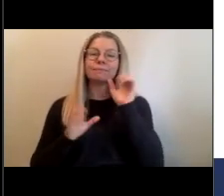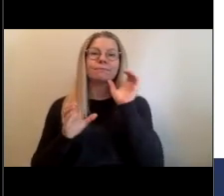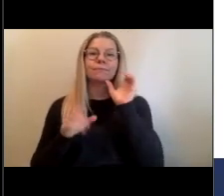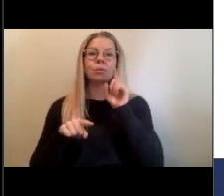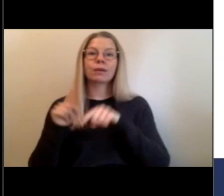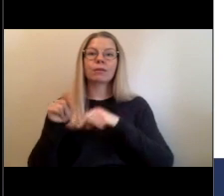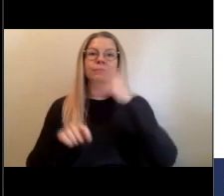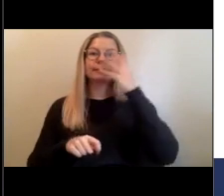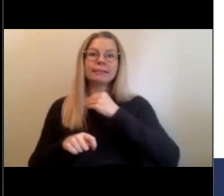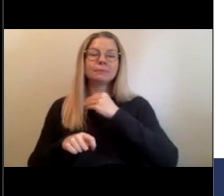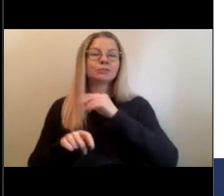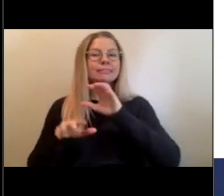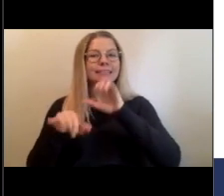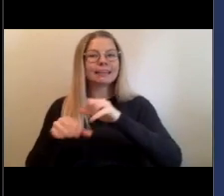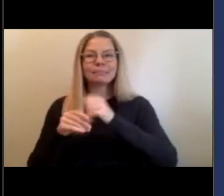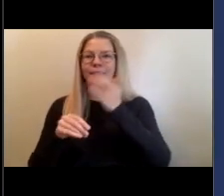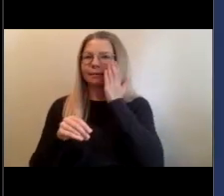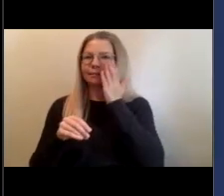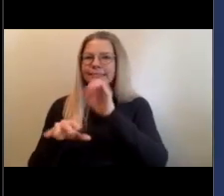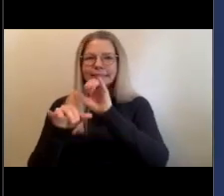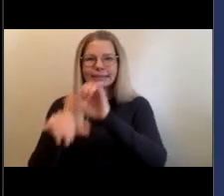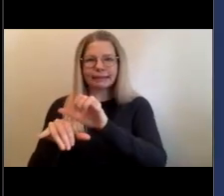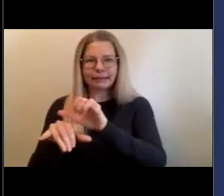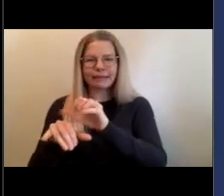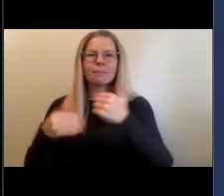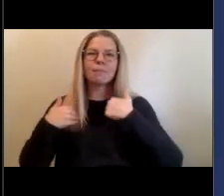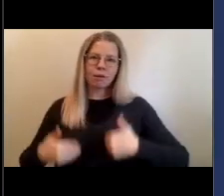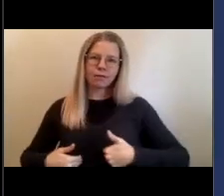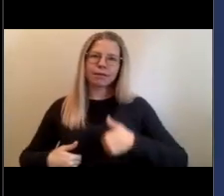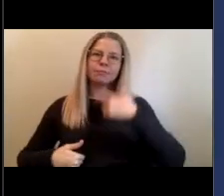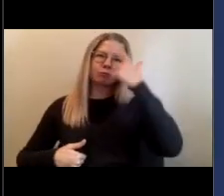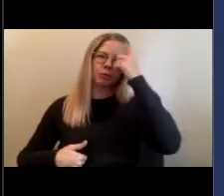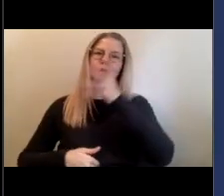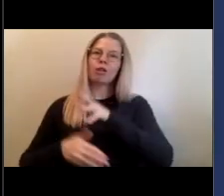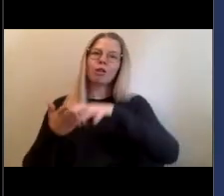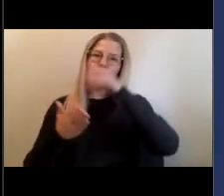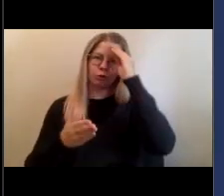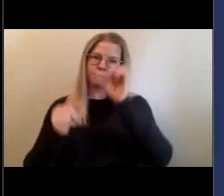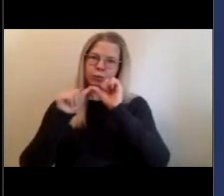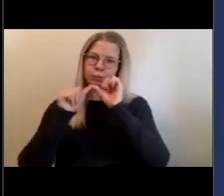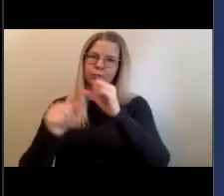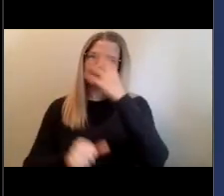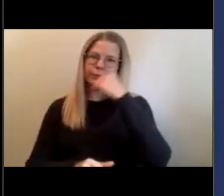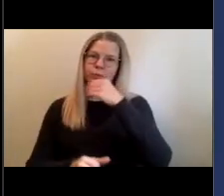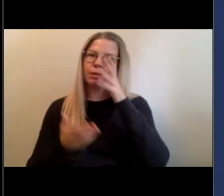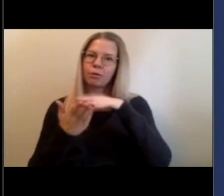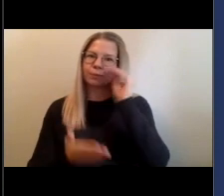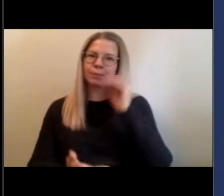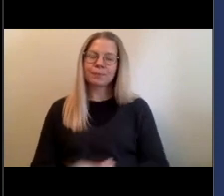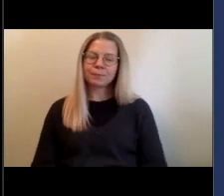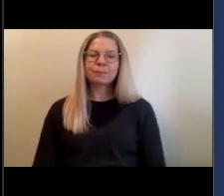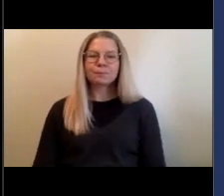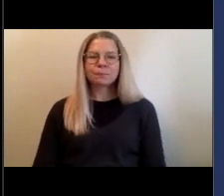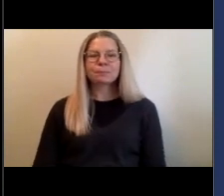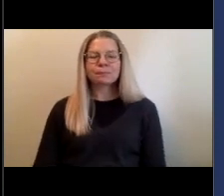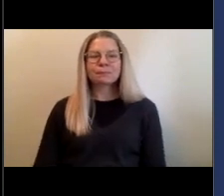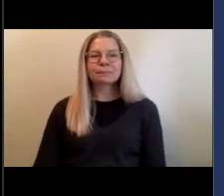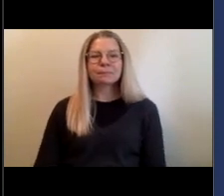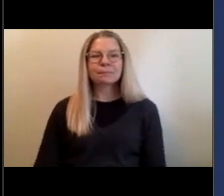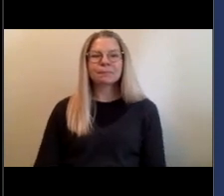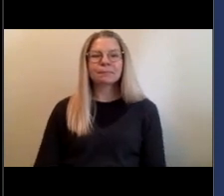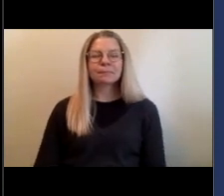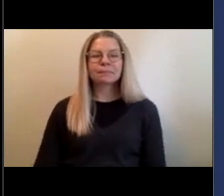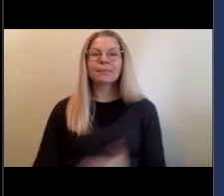can't sleep matters. The final piece is here. It's possible for you to actually, we have the technology